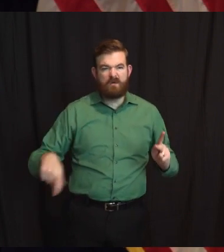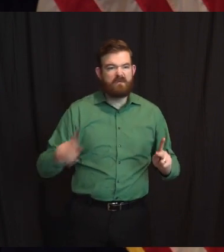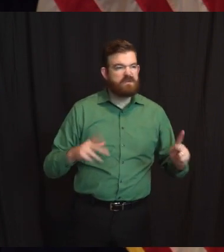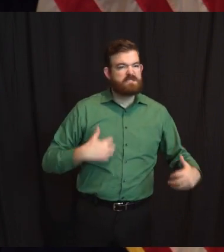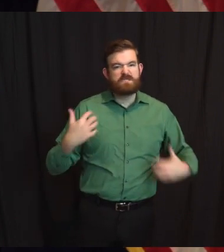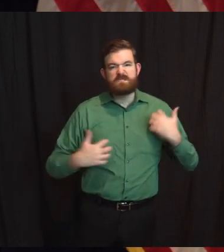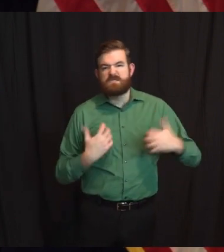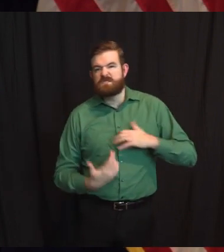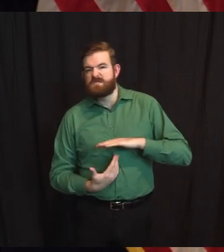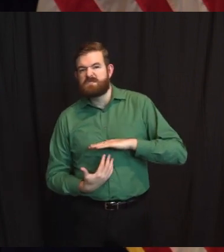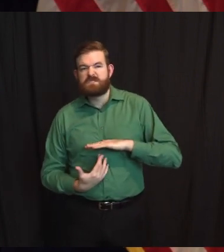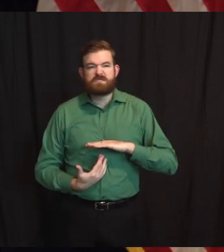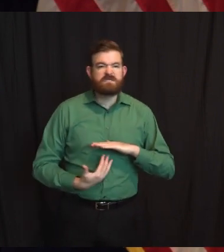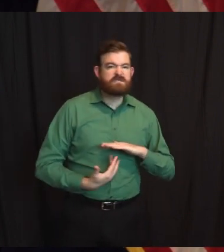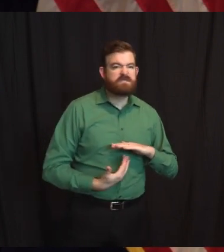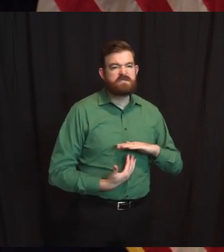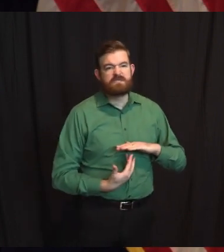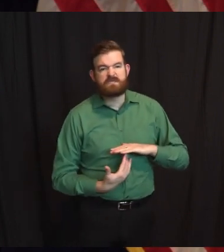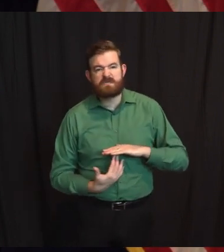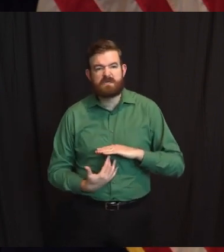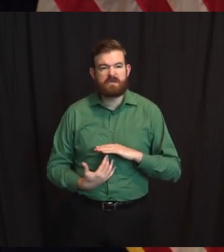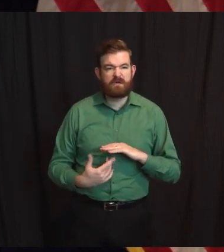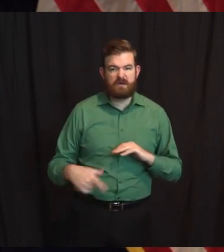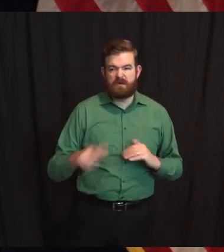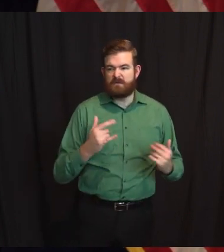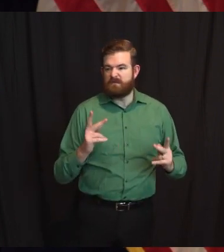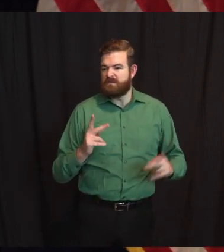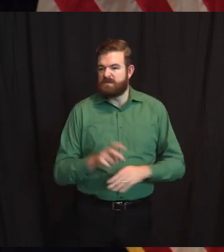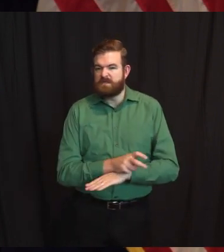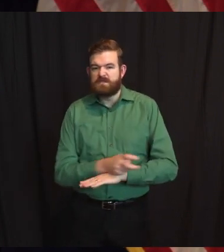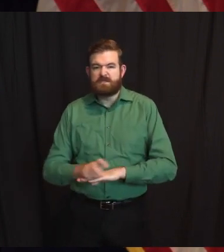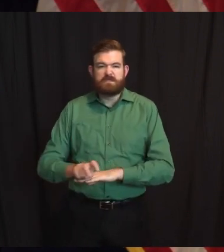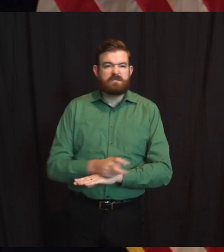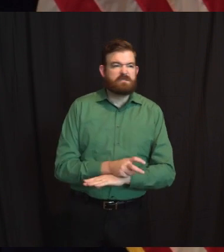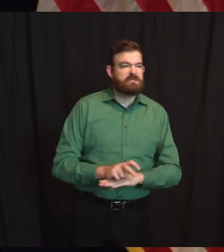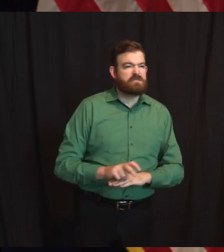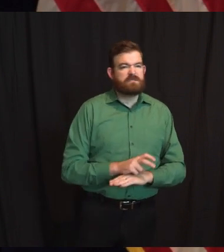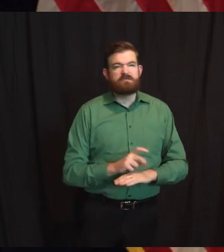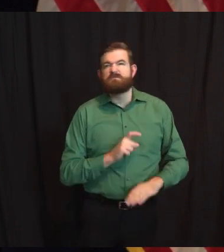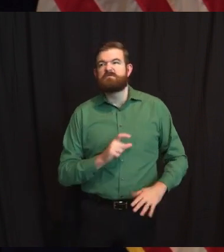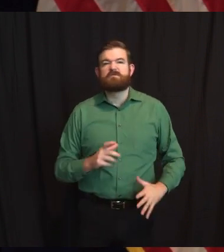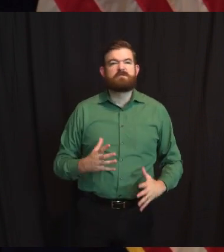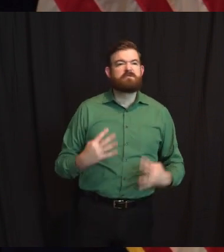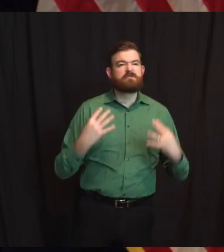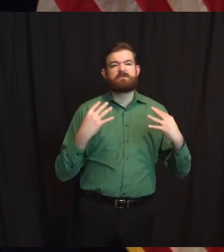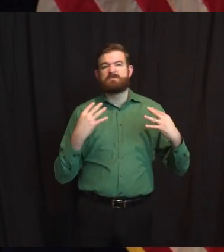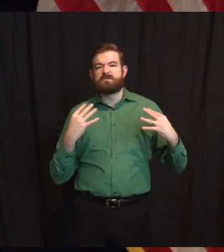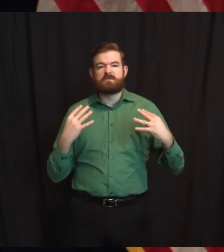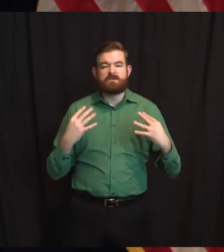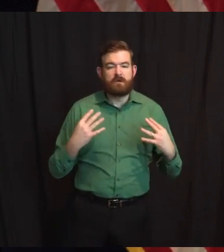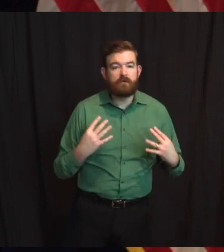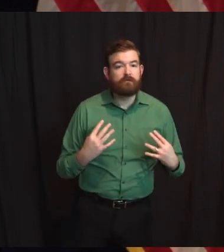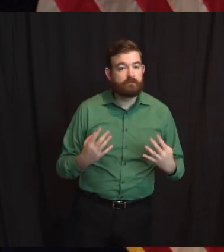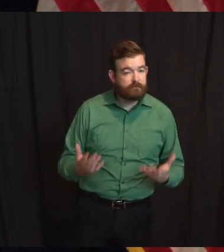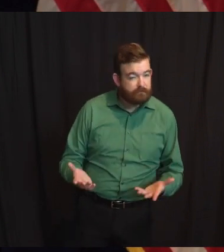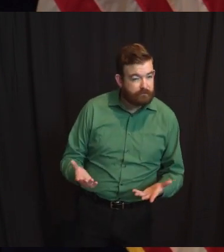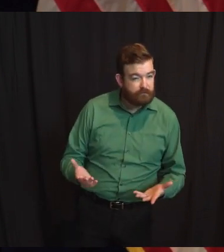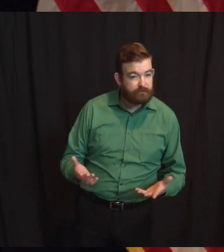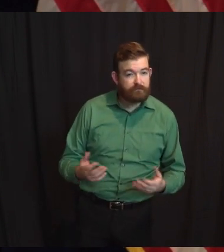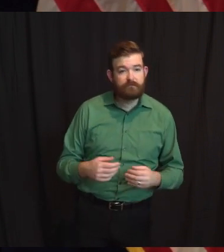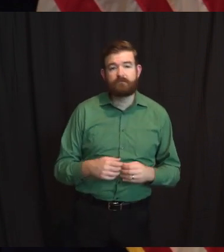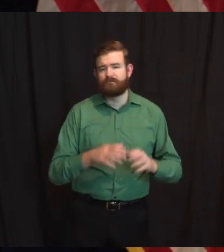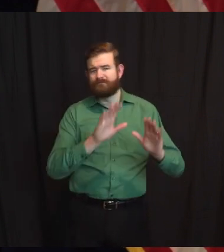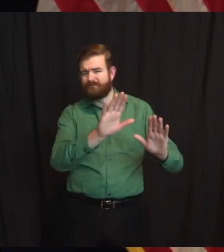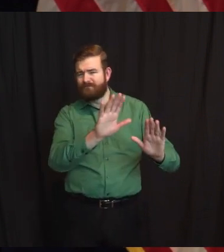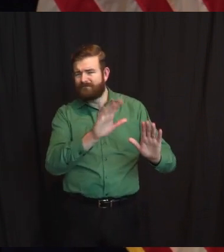are getting anxious. Yeah, no, I understand that. Believe me, that includes me. We're all sort of